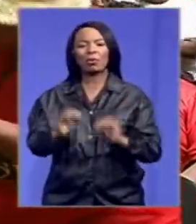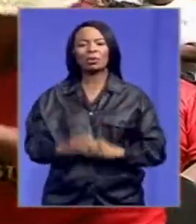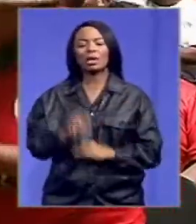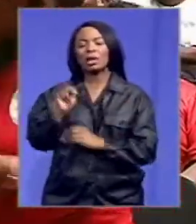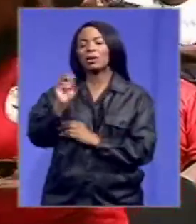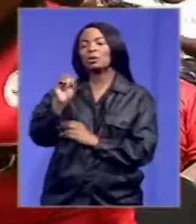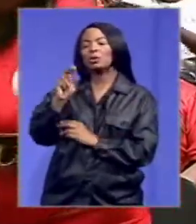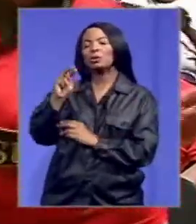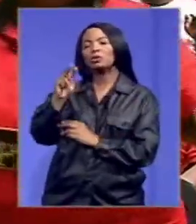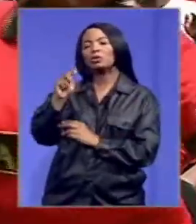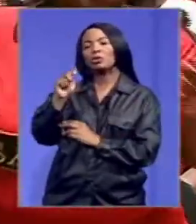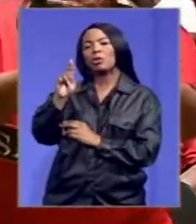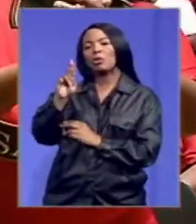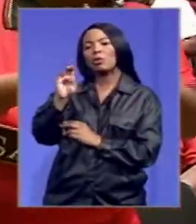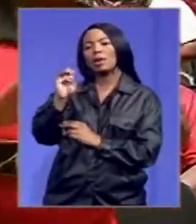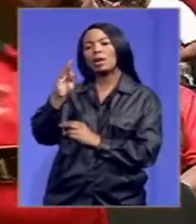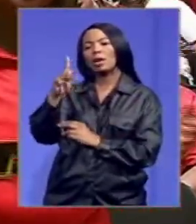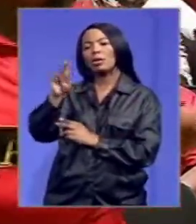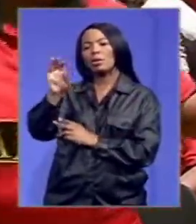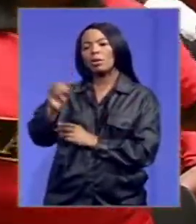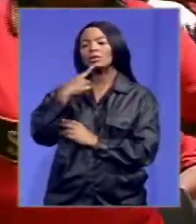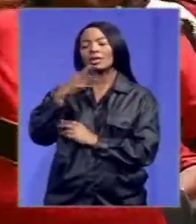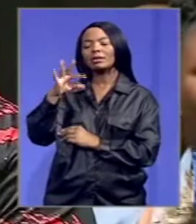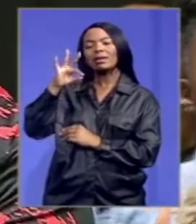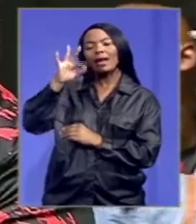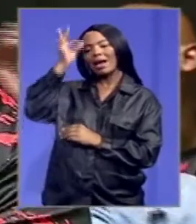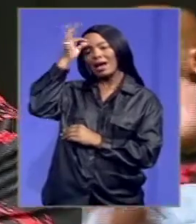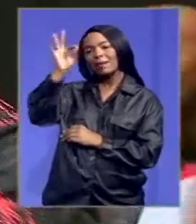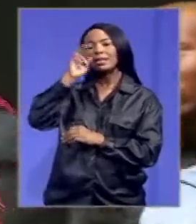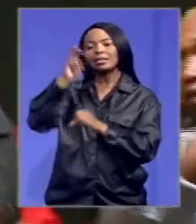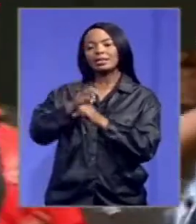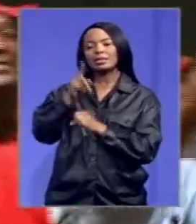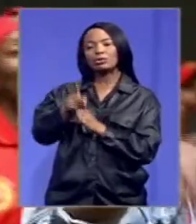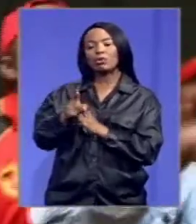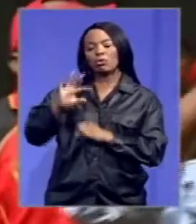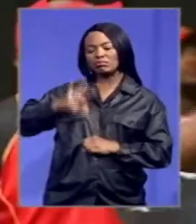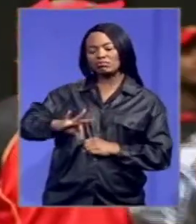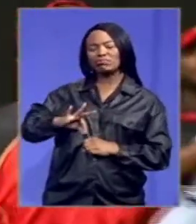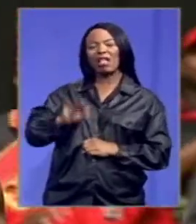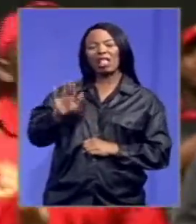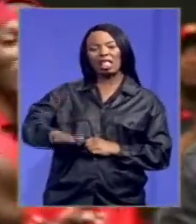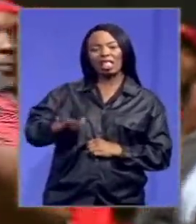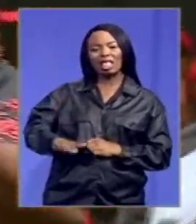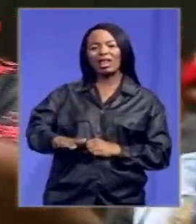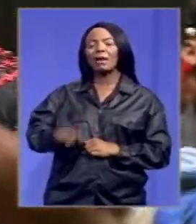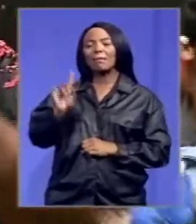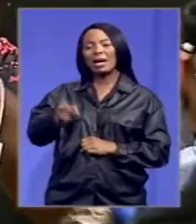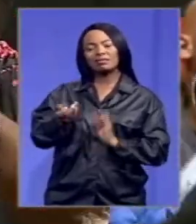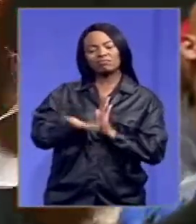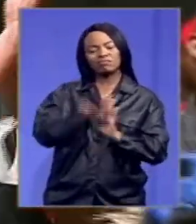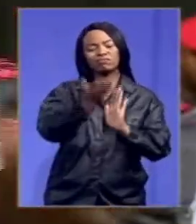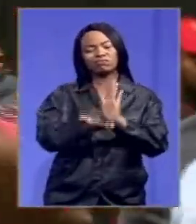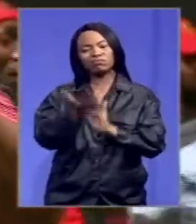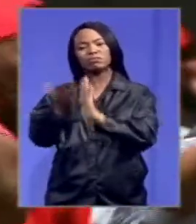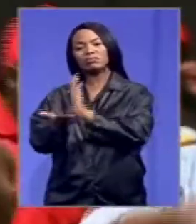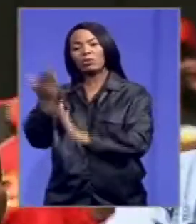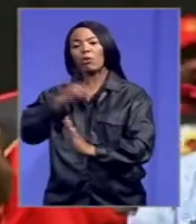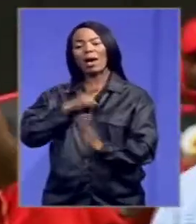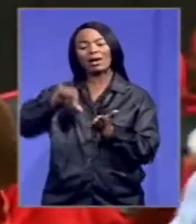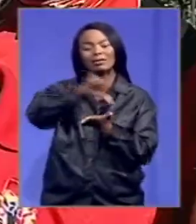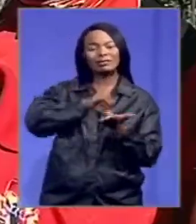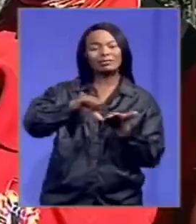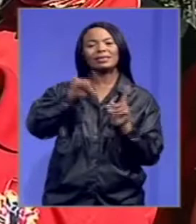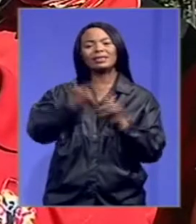o re mmuso o lokela ho eketsa meputso e tlase ya basebetsi ho latela ditheko tse ntseng di nyoloha tsa mafura le thepa e